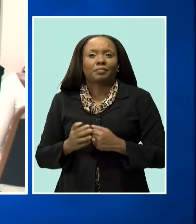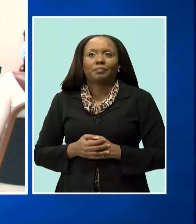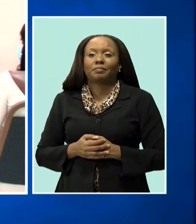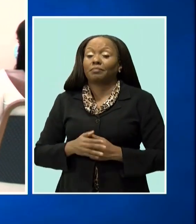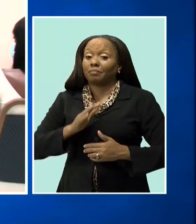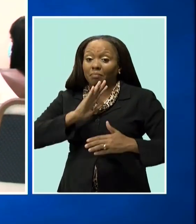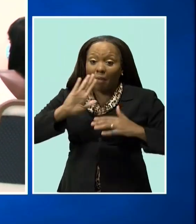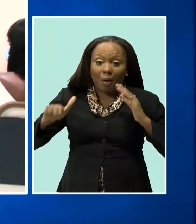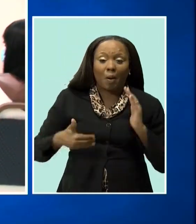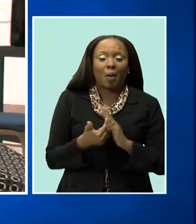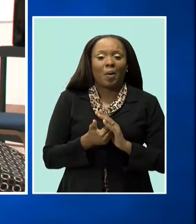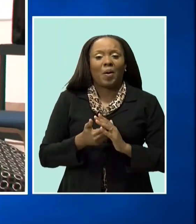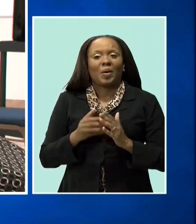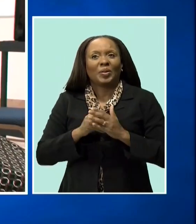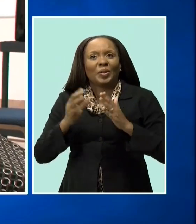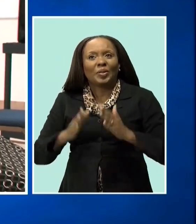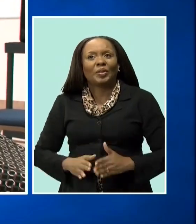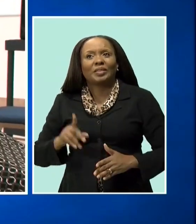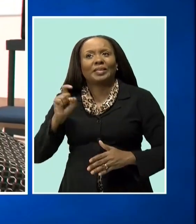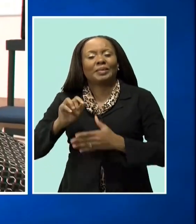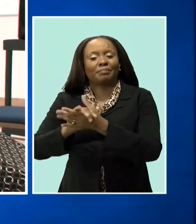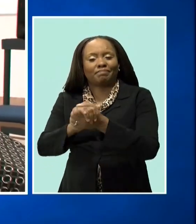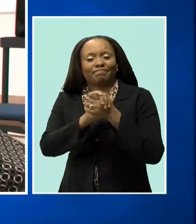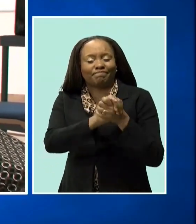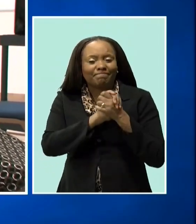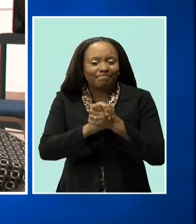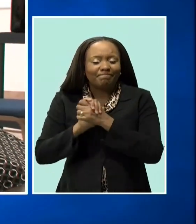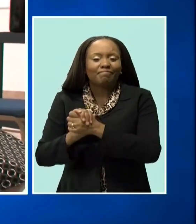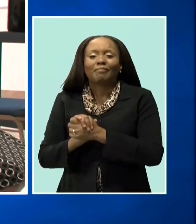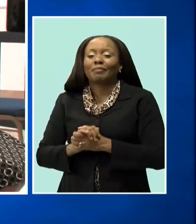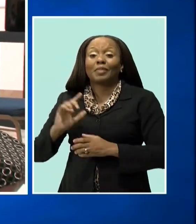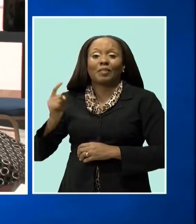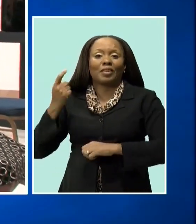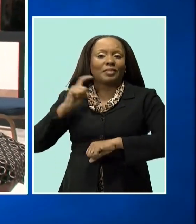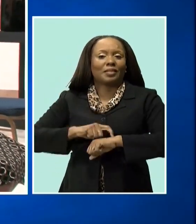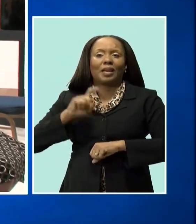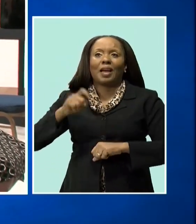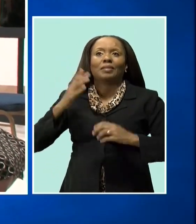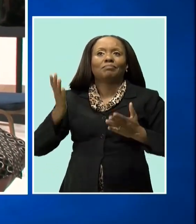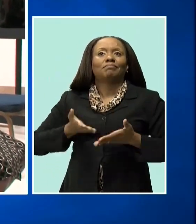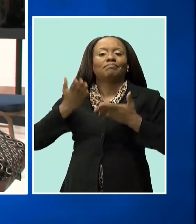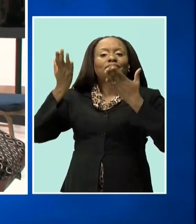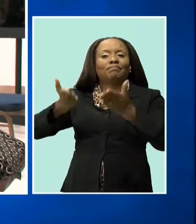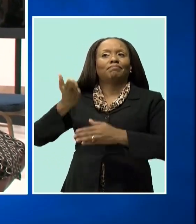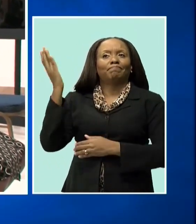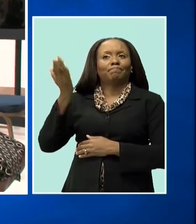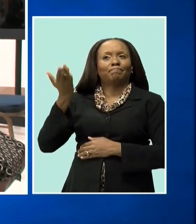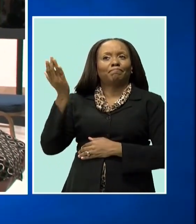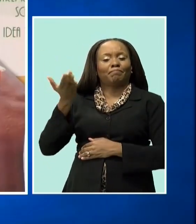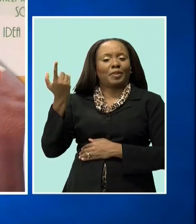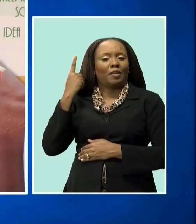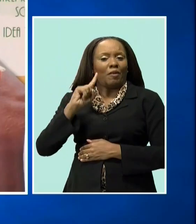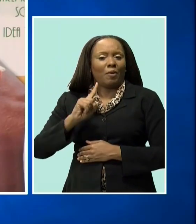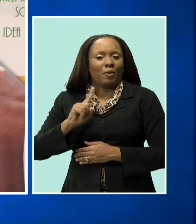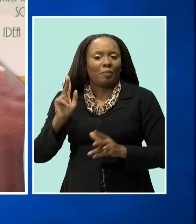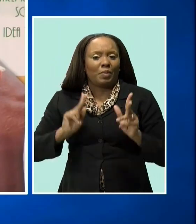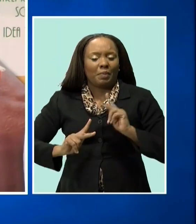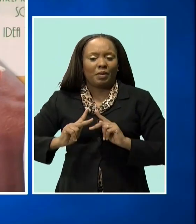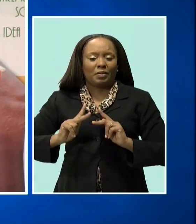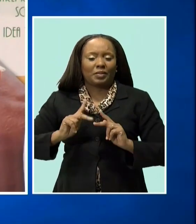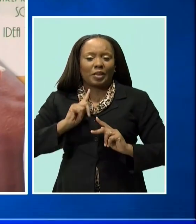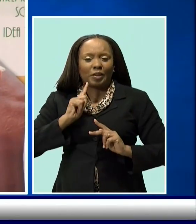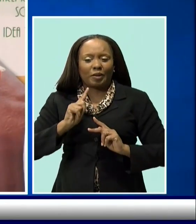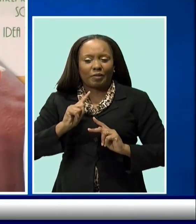commended because in many cases it was the very first time they had to make that kind of presentation to a panel of judges. For the first